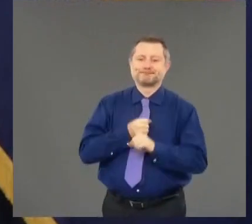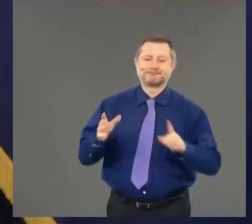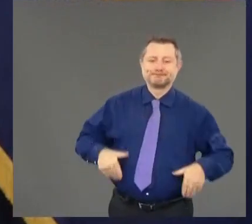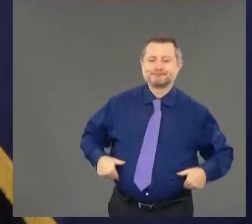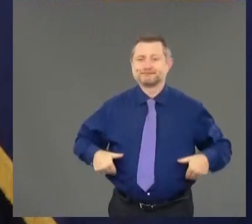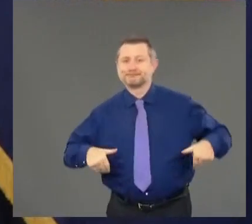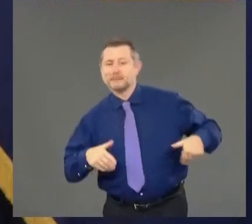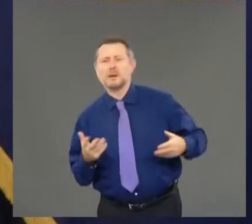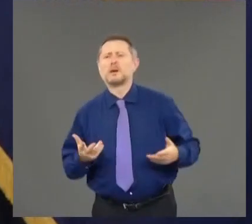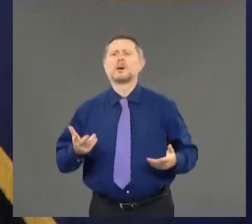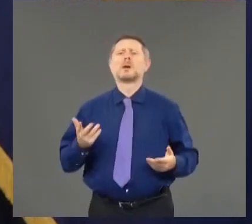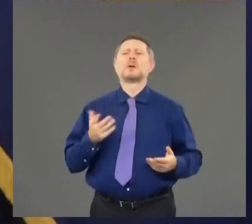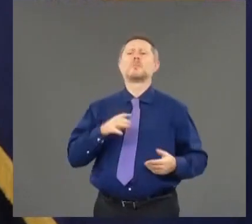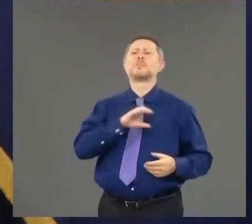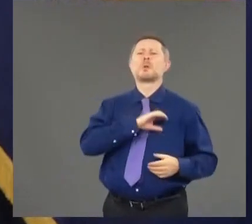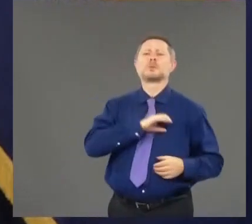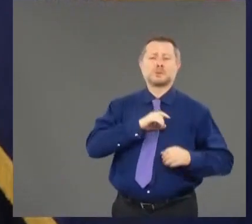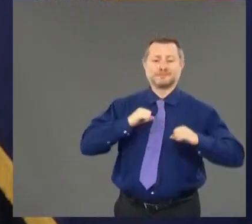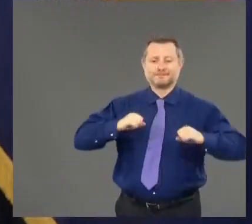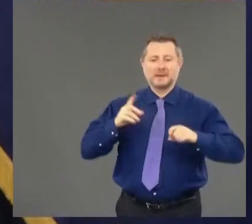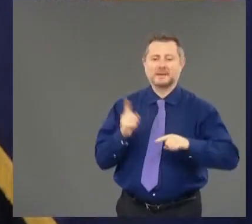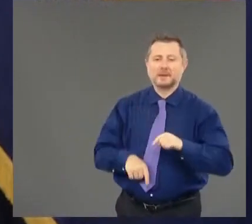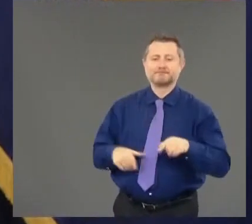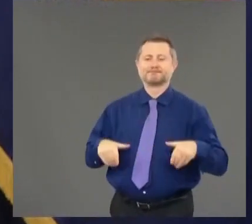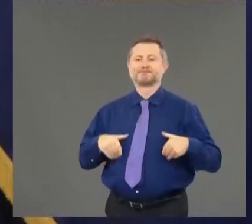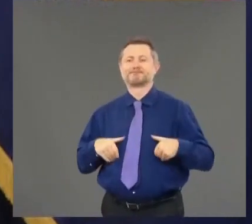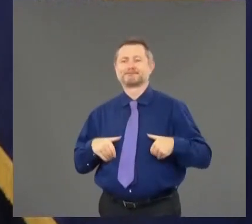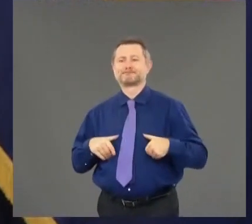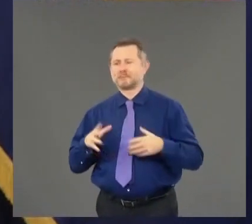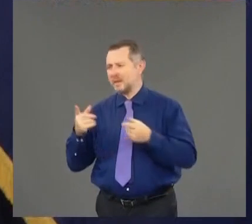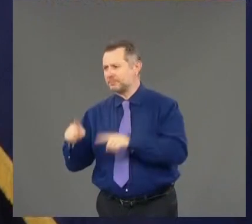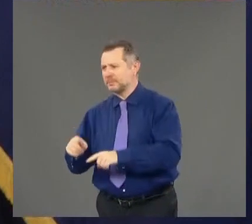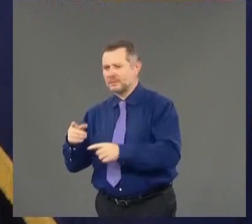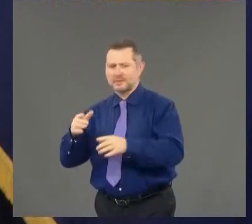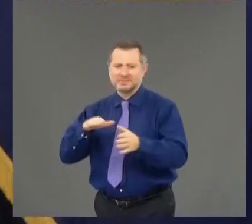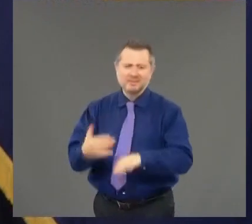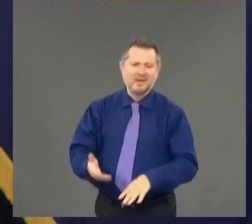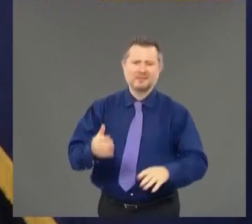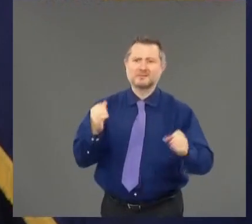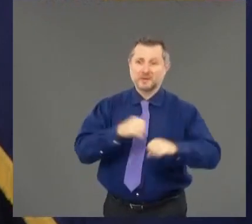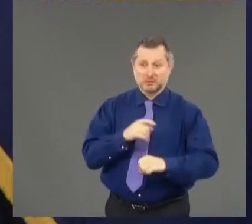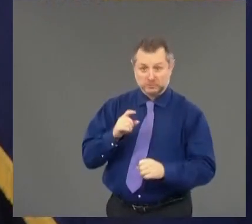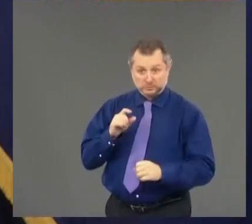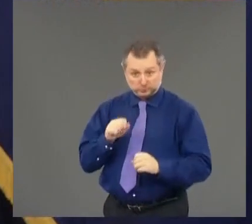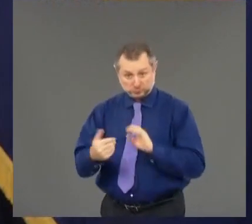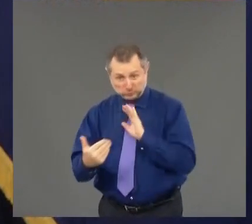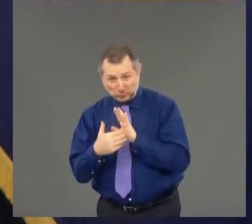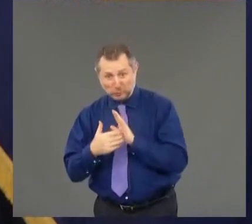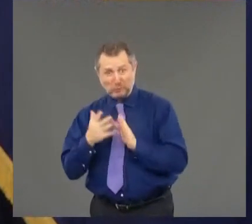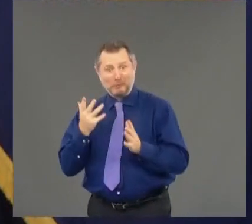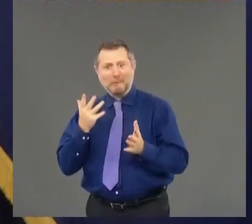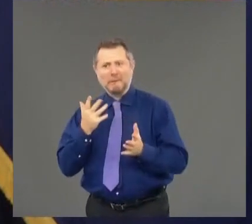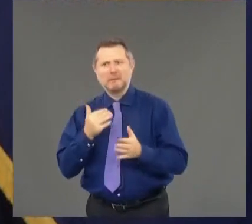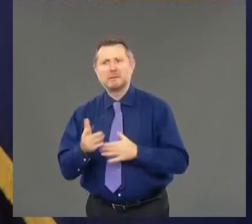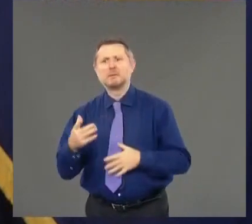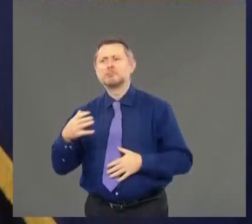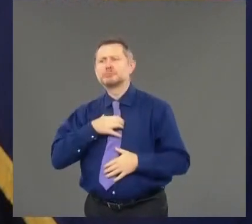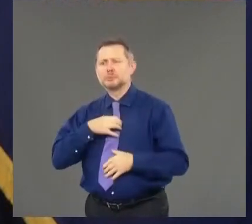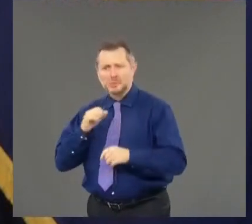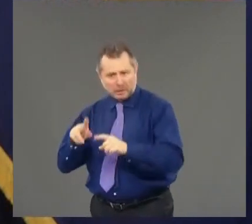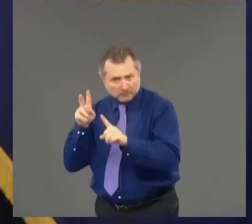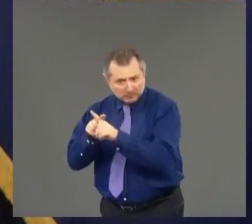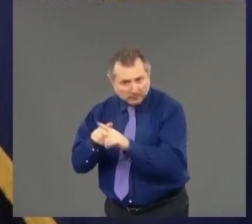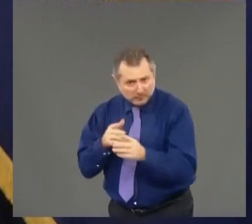immunity? Does it make the complaint process faster or more transparent? What does it do to